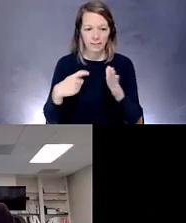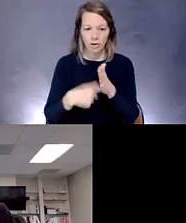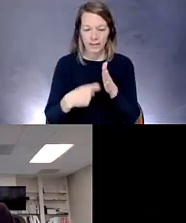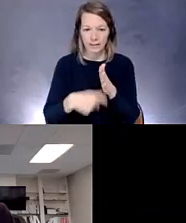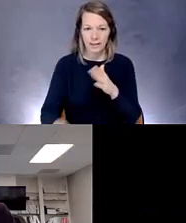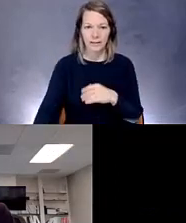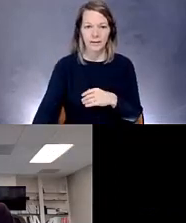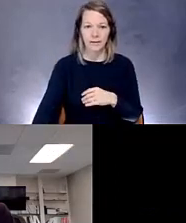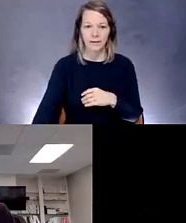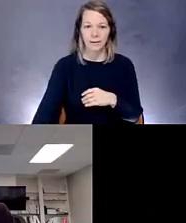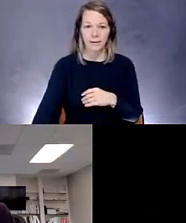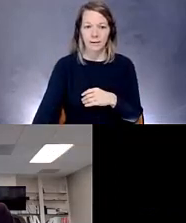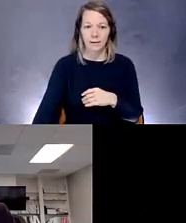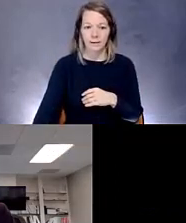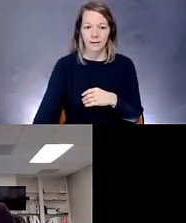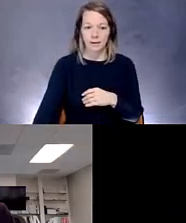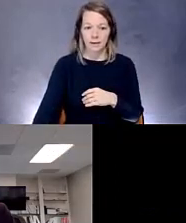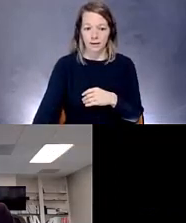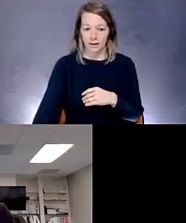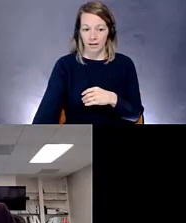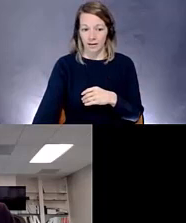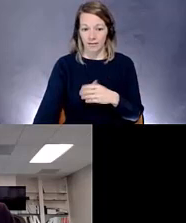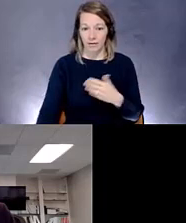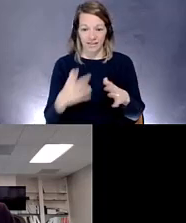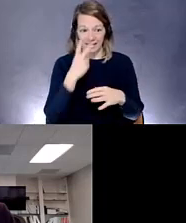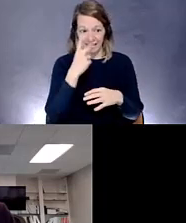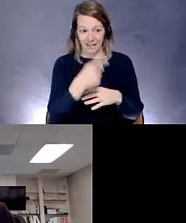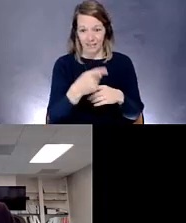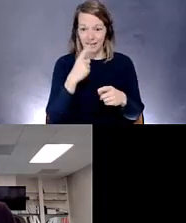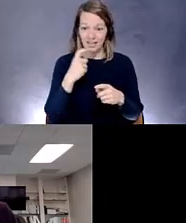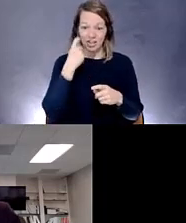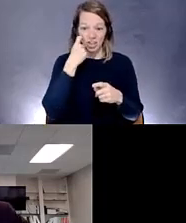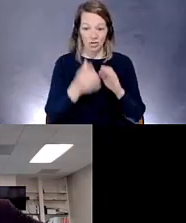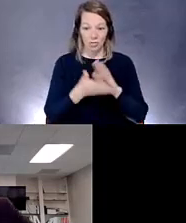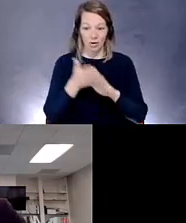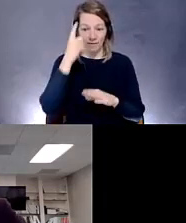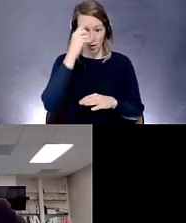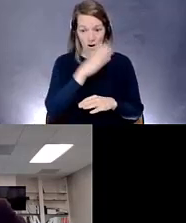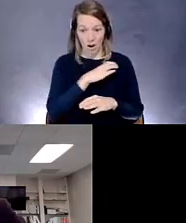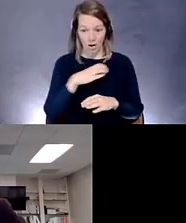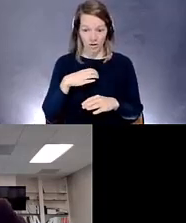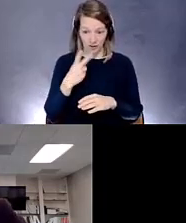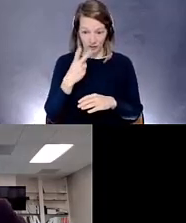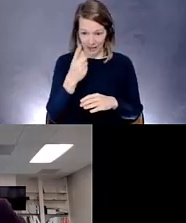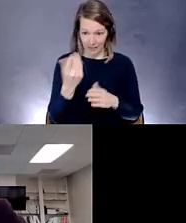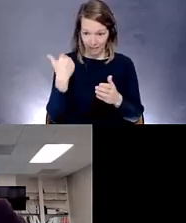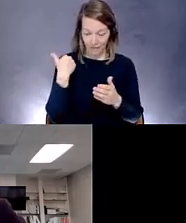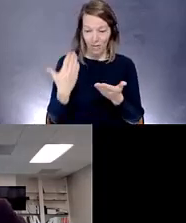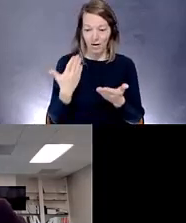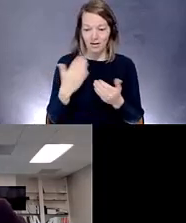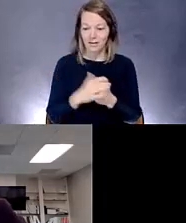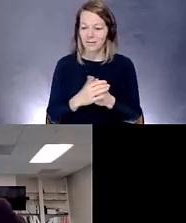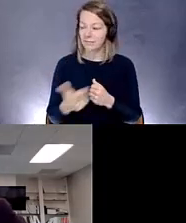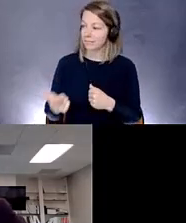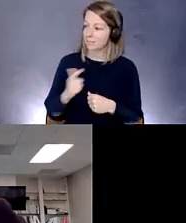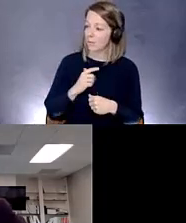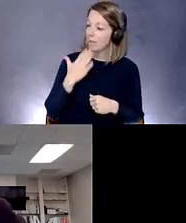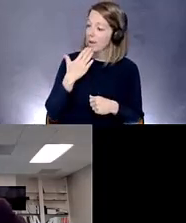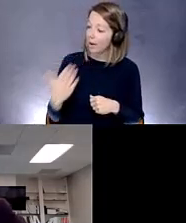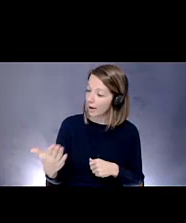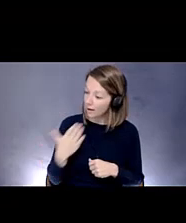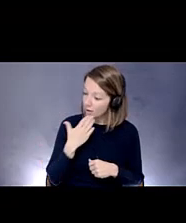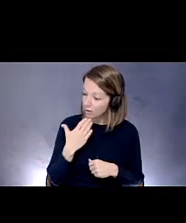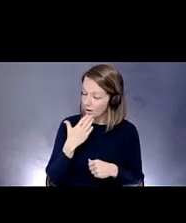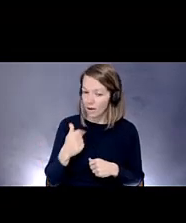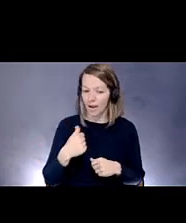if you've seen him, you're probably familiar because he's testifying before Congress. So we'll turn it over to you. Jerry, good to see you. Well, thank you. So